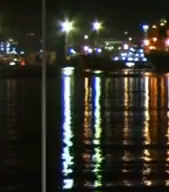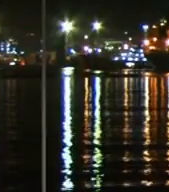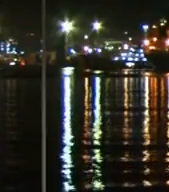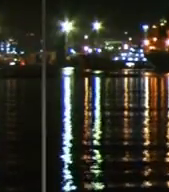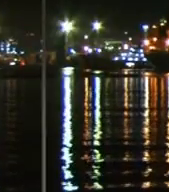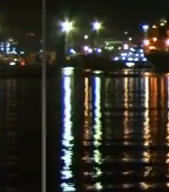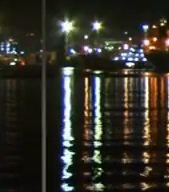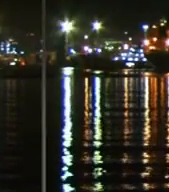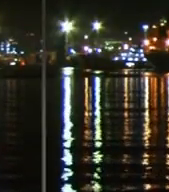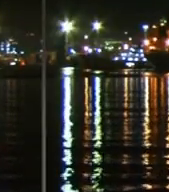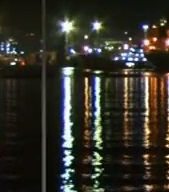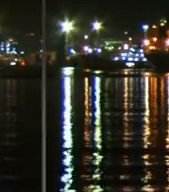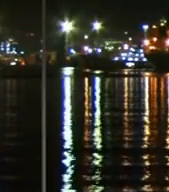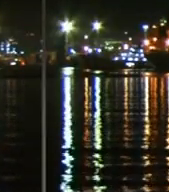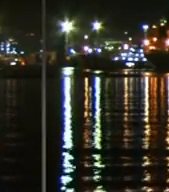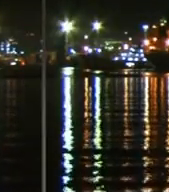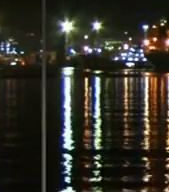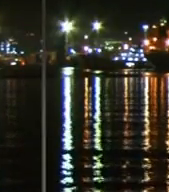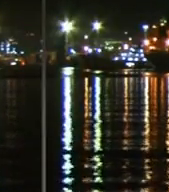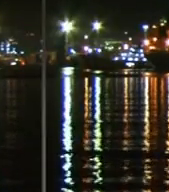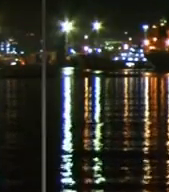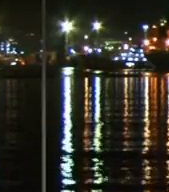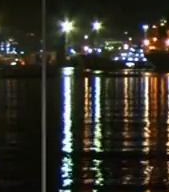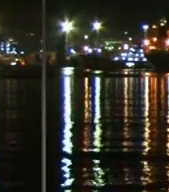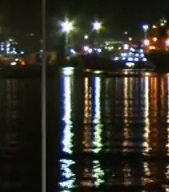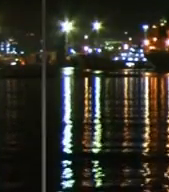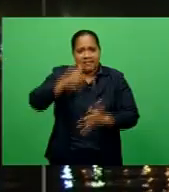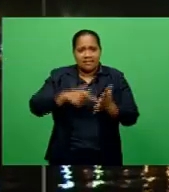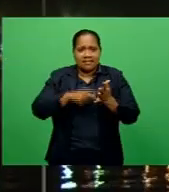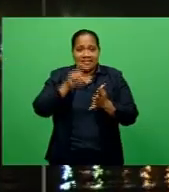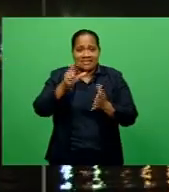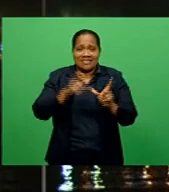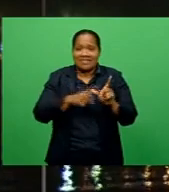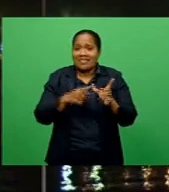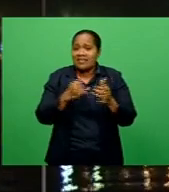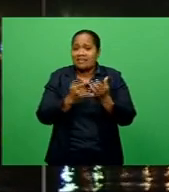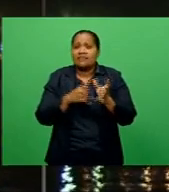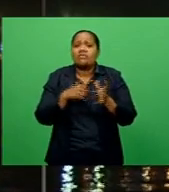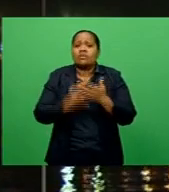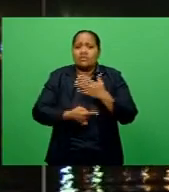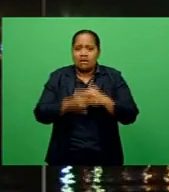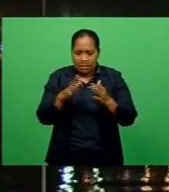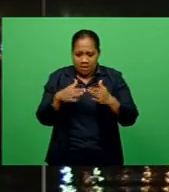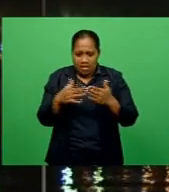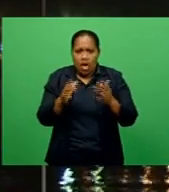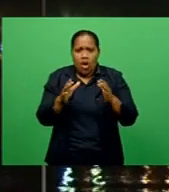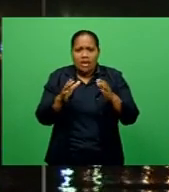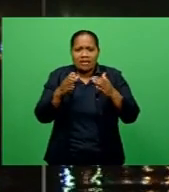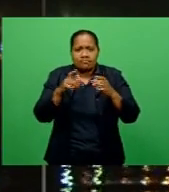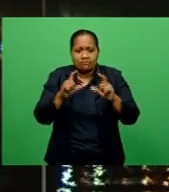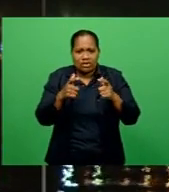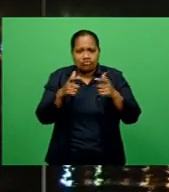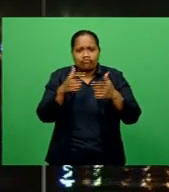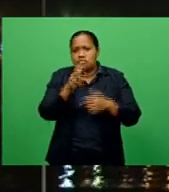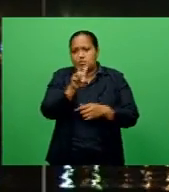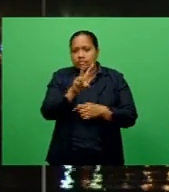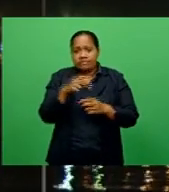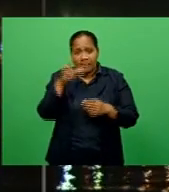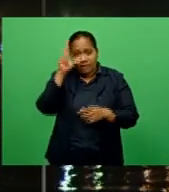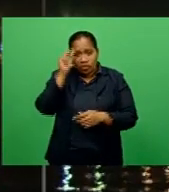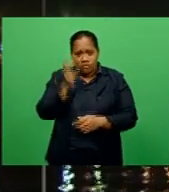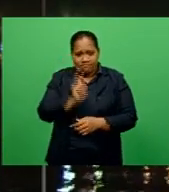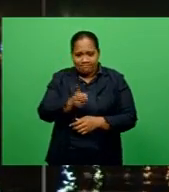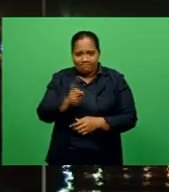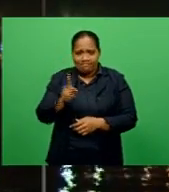And recapping our main stories this evening, TC Yasa intensifies into a Category 2 system. Fijians warned of destructive